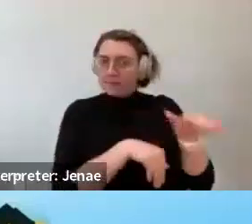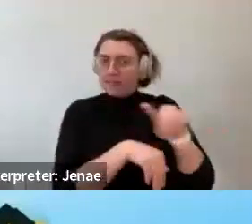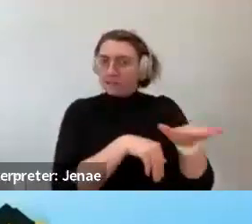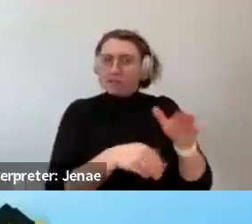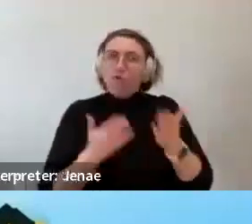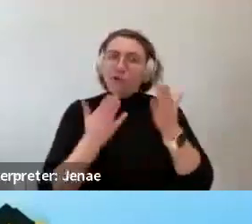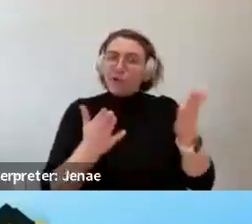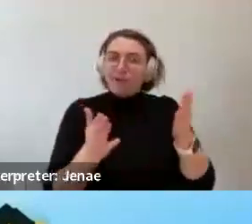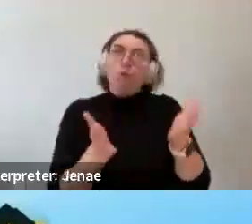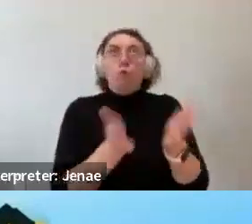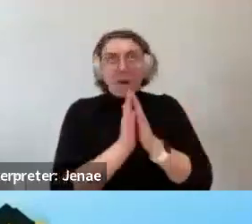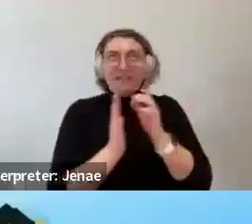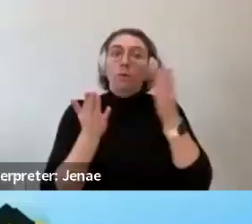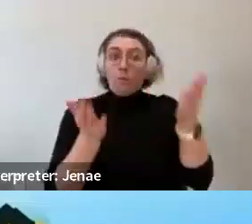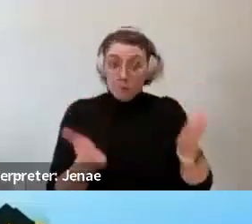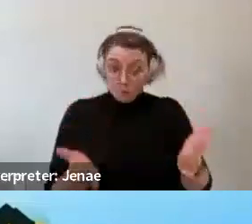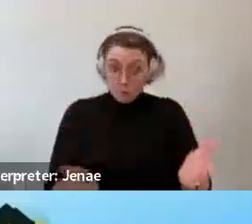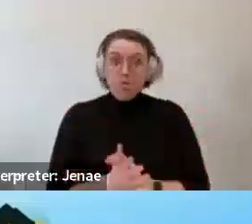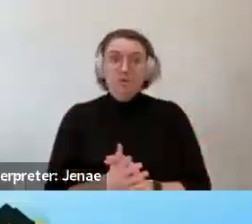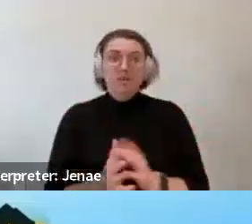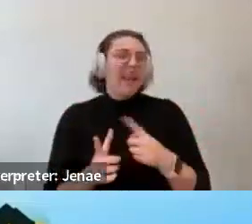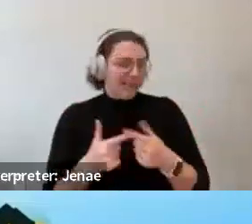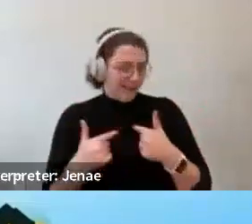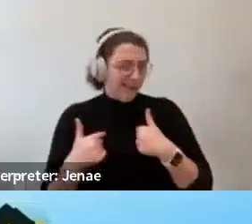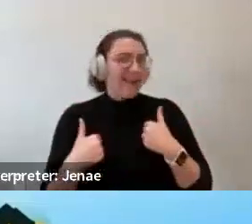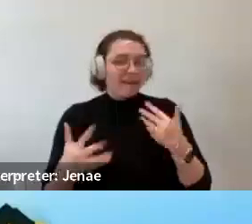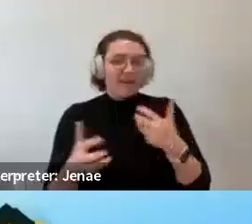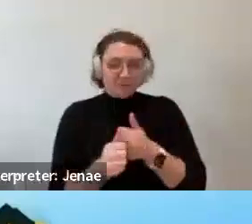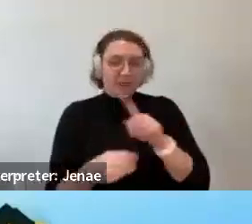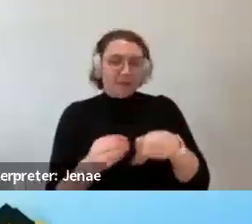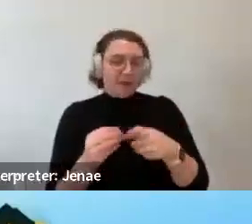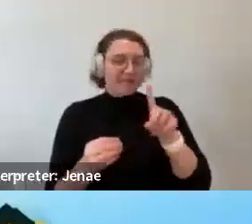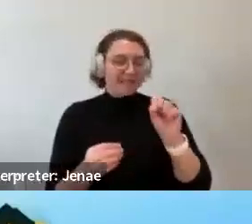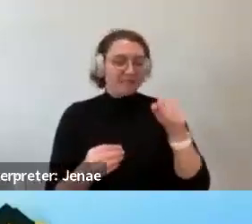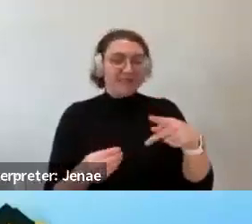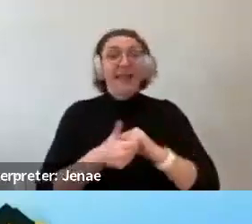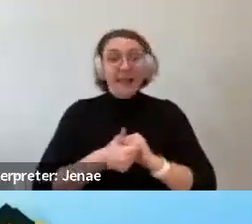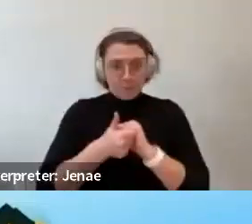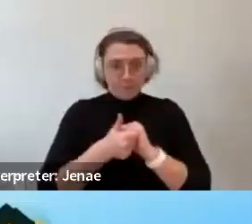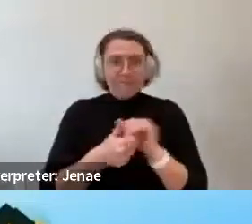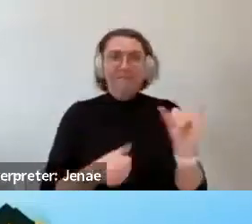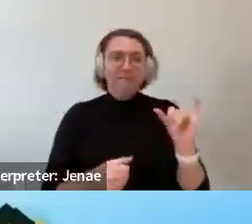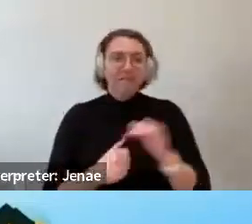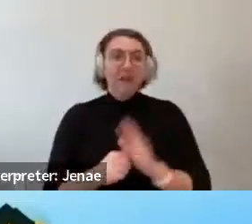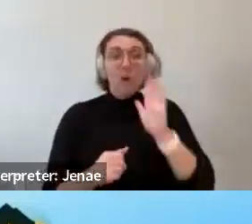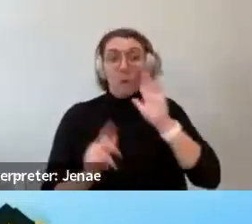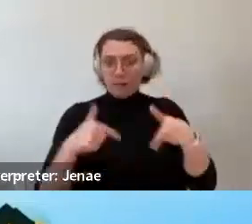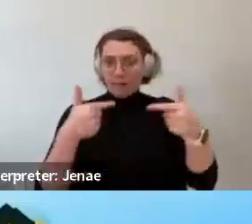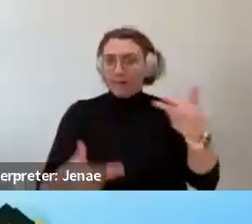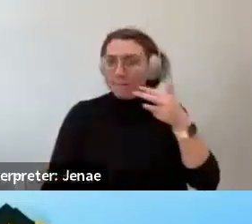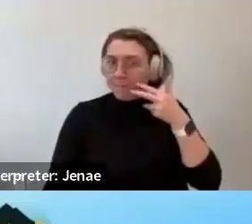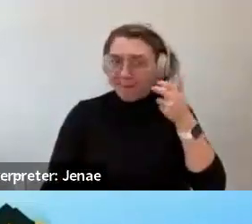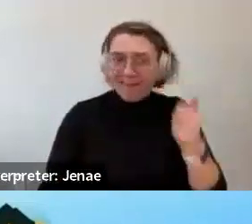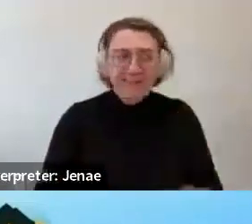for proposals. And then I've got a little update about the DSP Collaborative as well. I will throw it over to